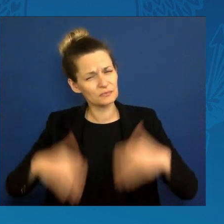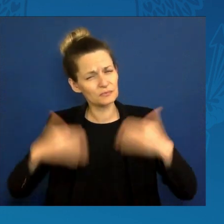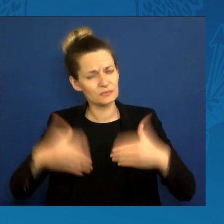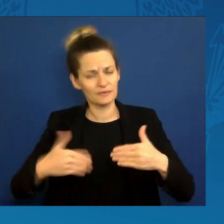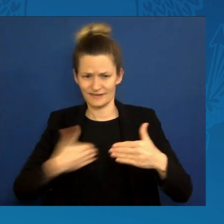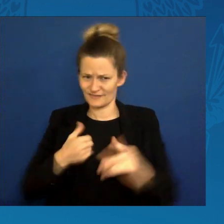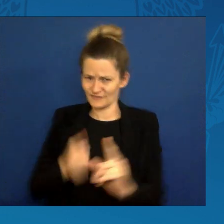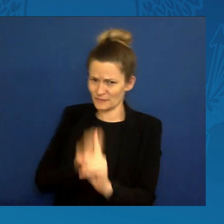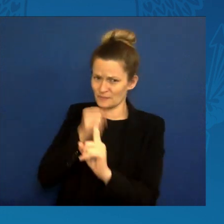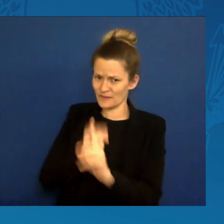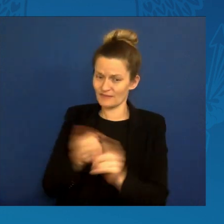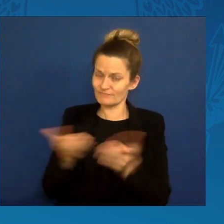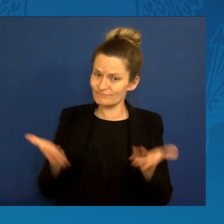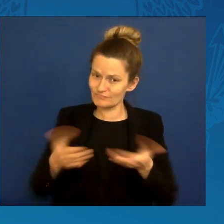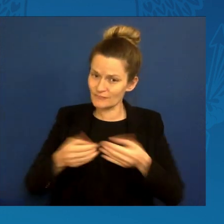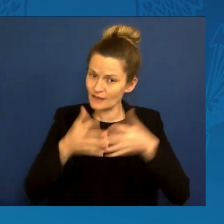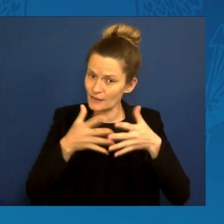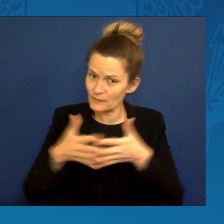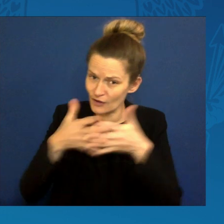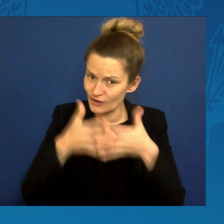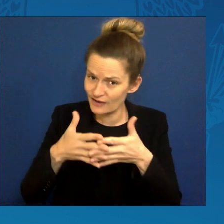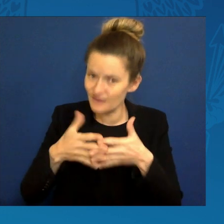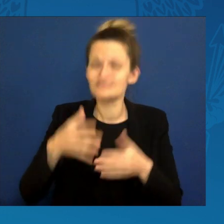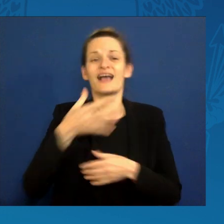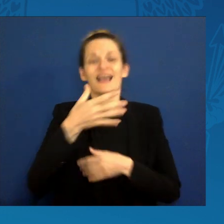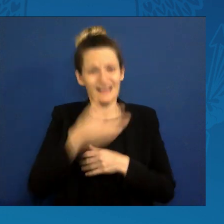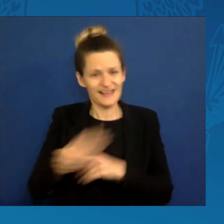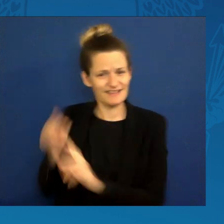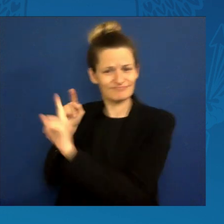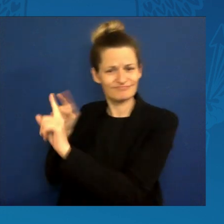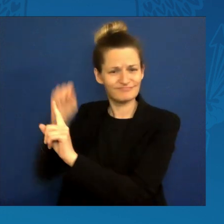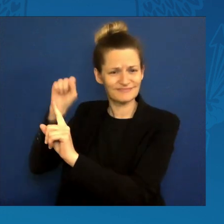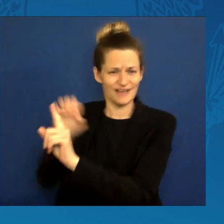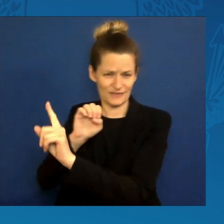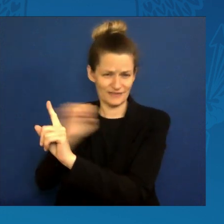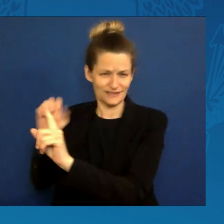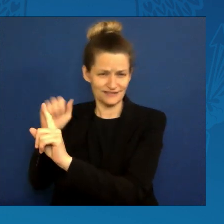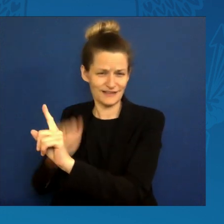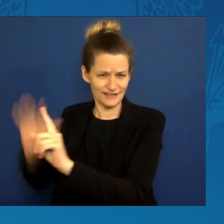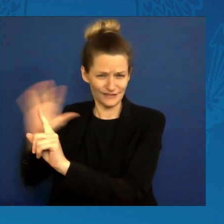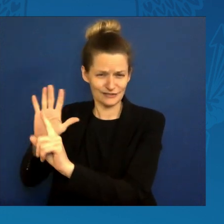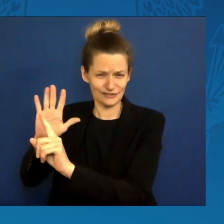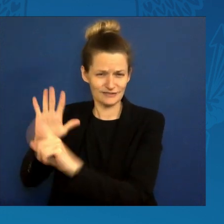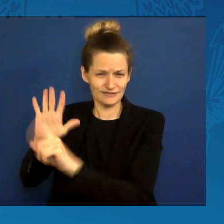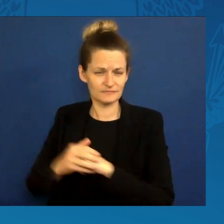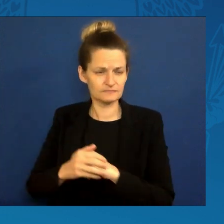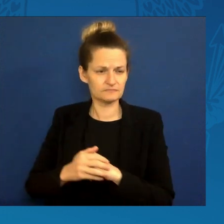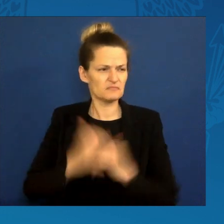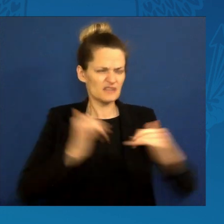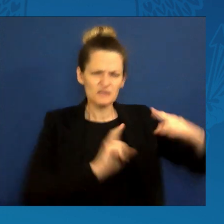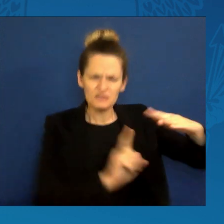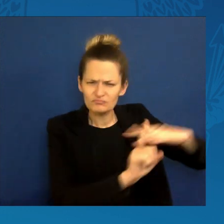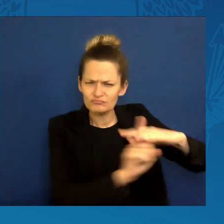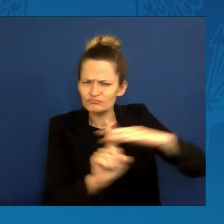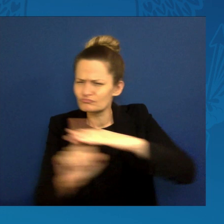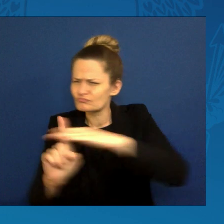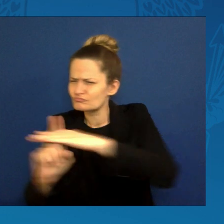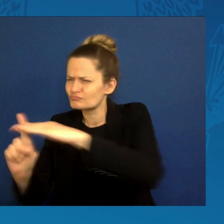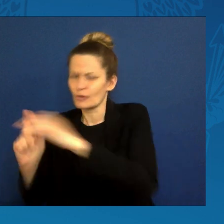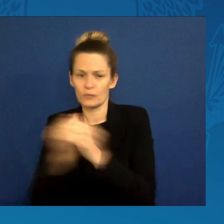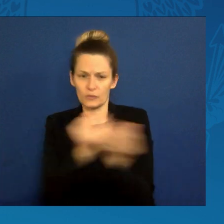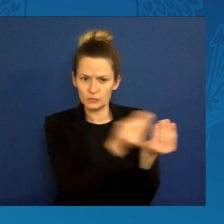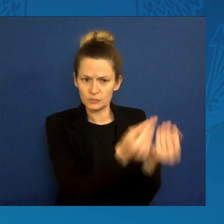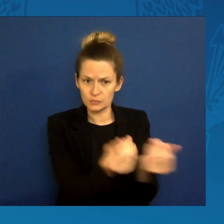have solutions at hand. And they represent then an opportunity to unlock